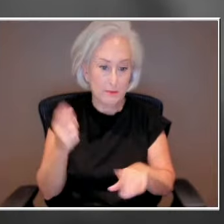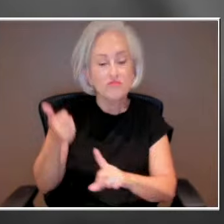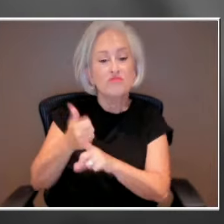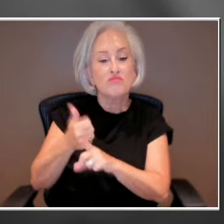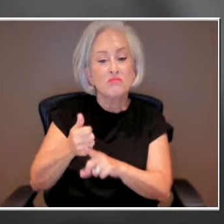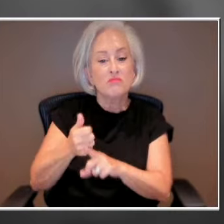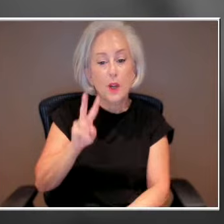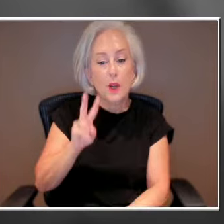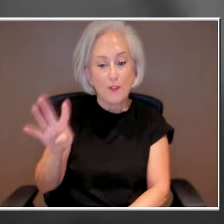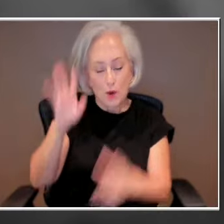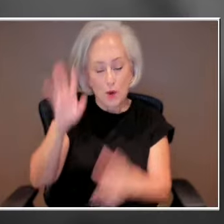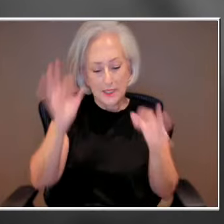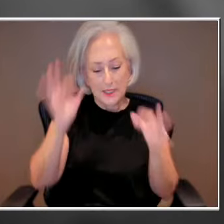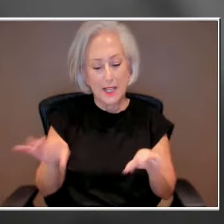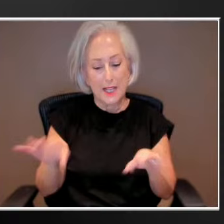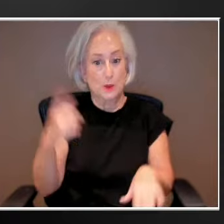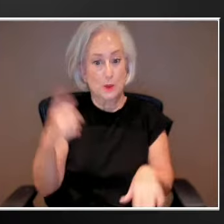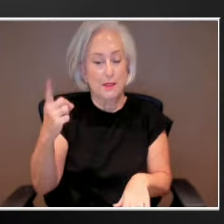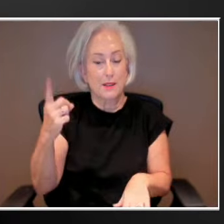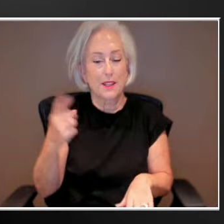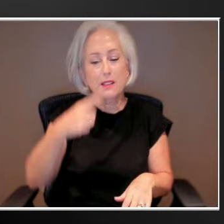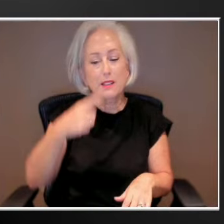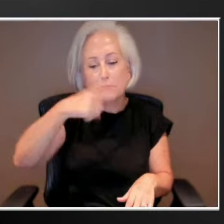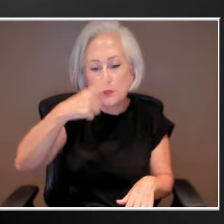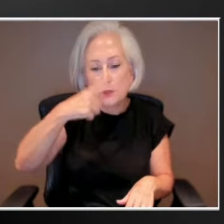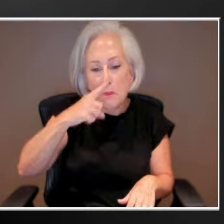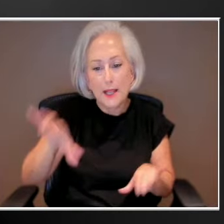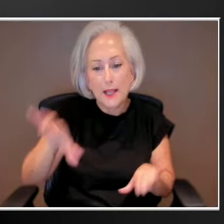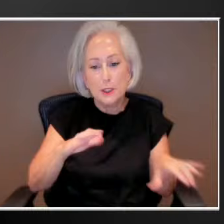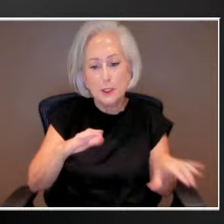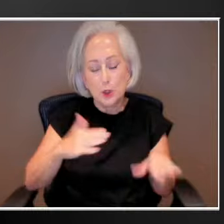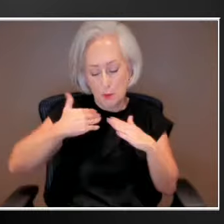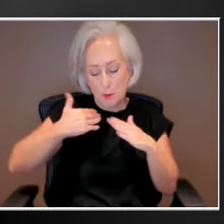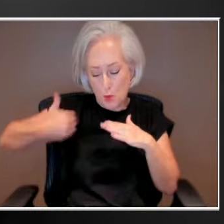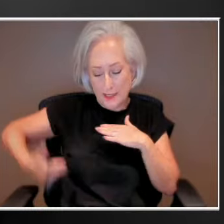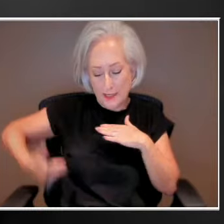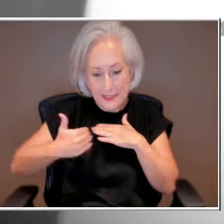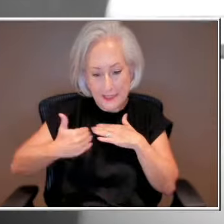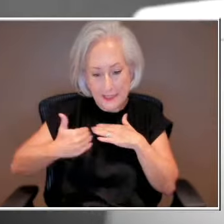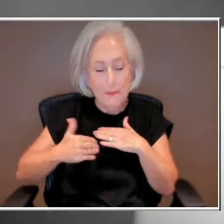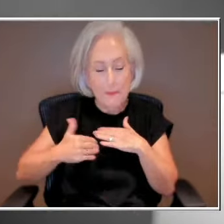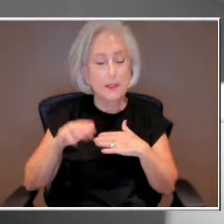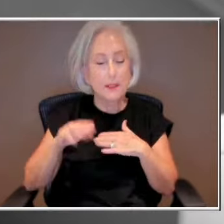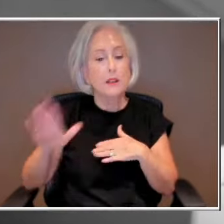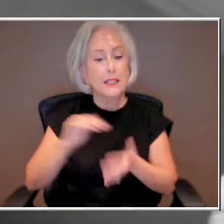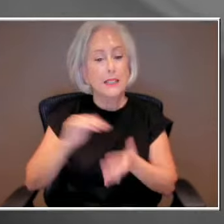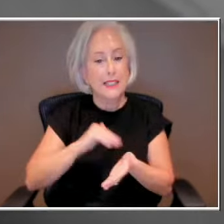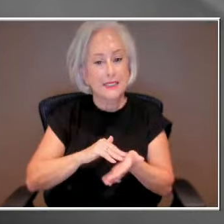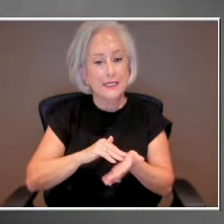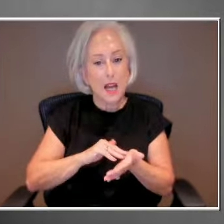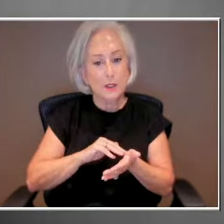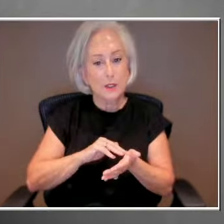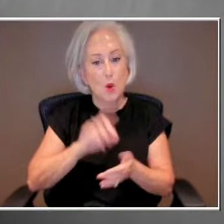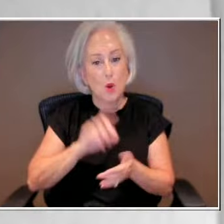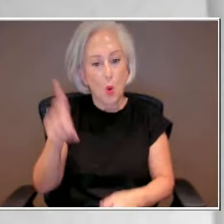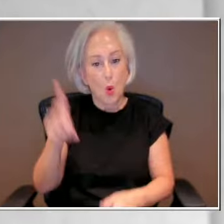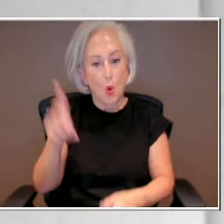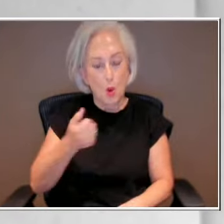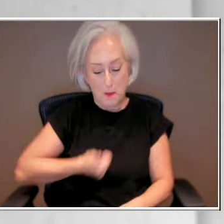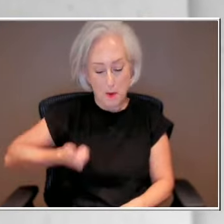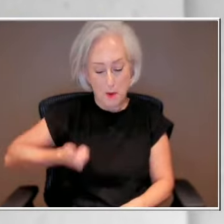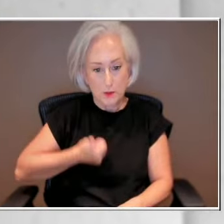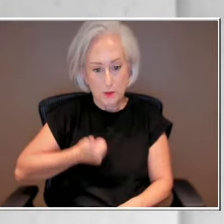asked his doctor for a breast exam. His doctor then ordered an ultrasound and mammogram at a woman's clinic.